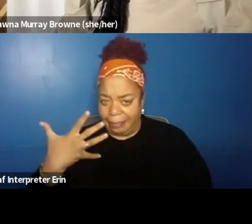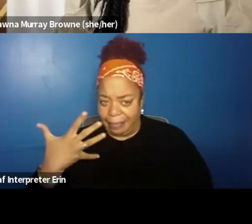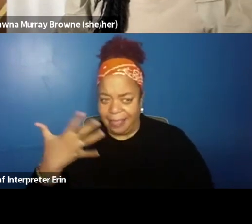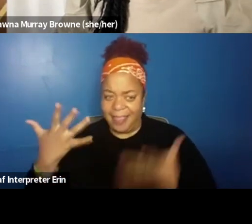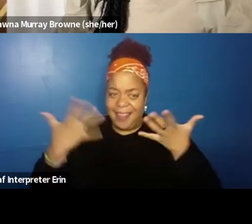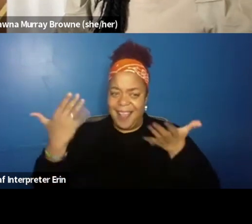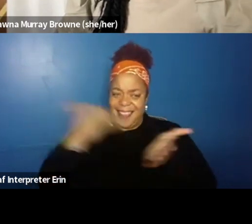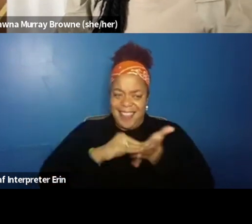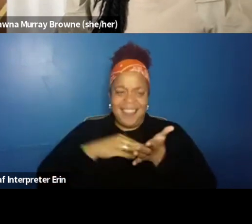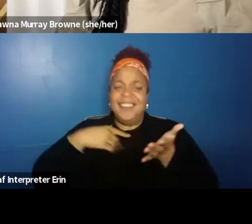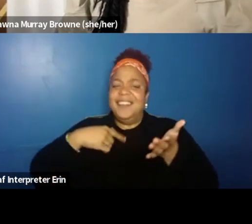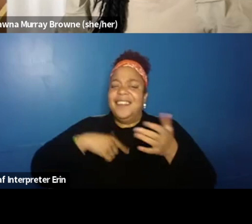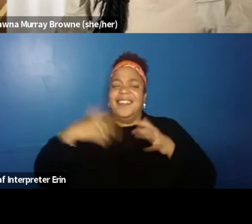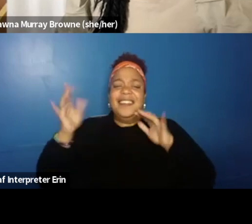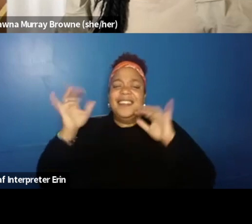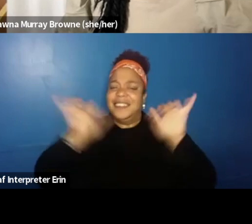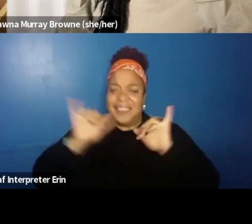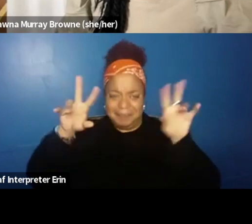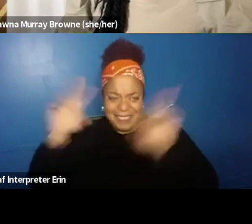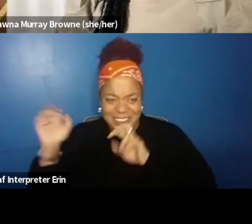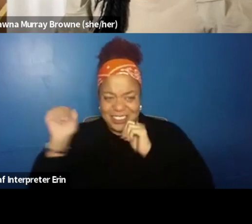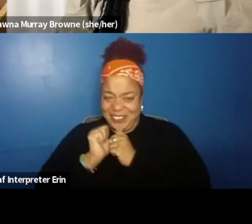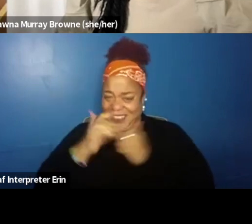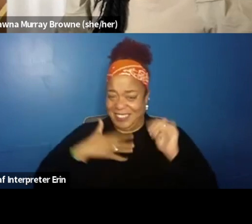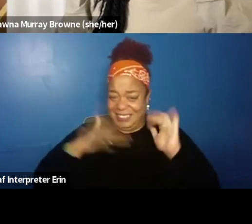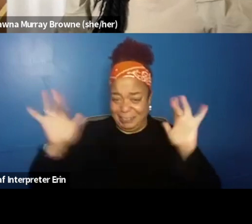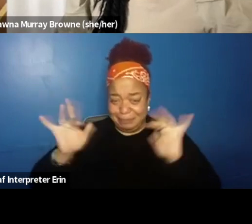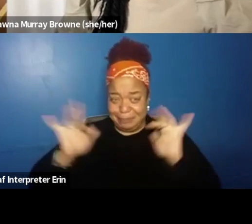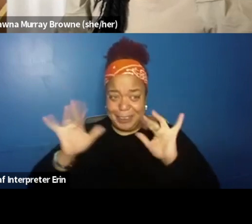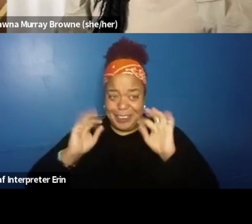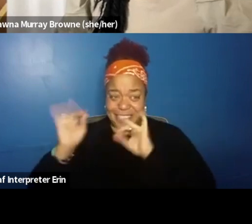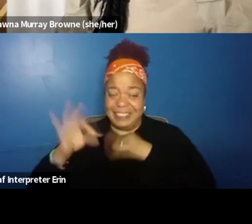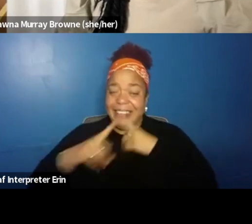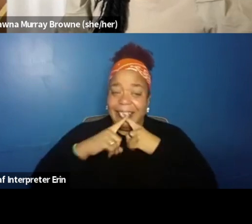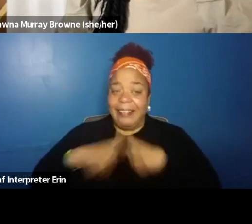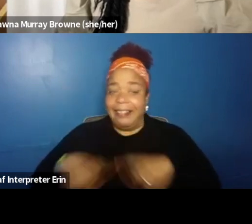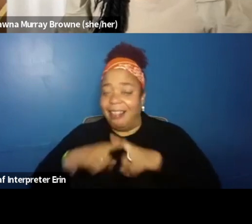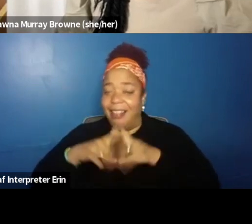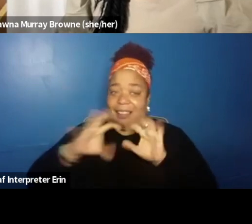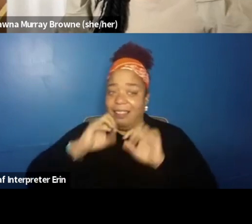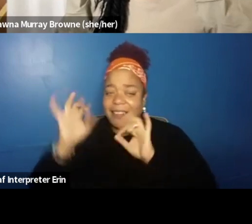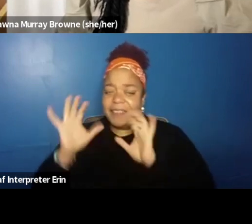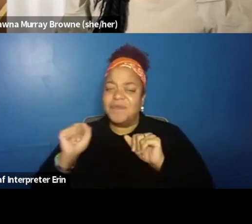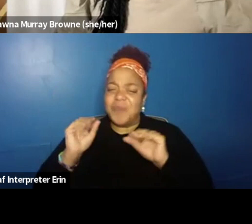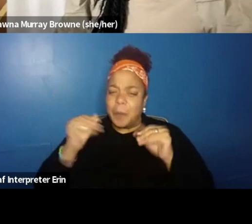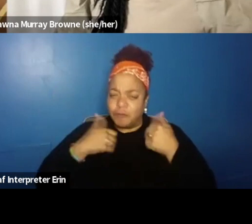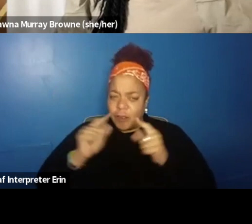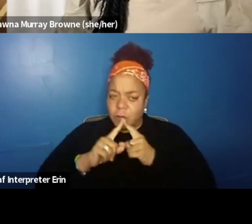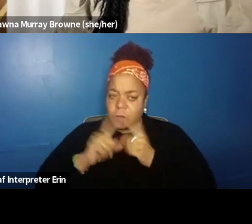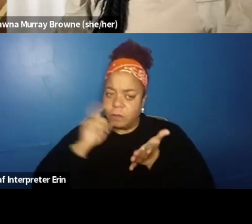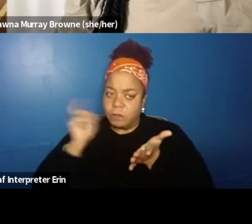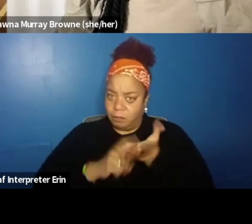having the same issue with my computer, if I can go on mute here and just quickly try and address this and then come back